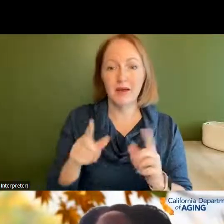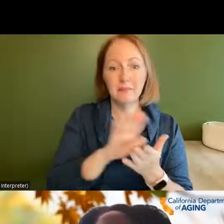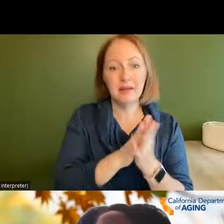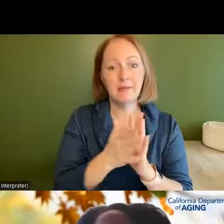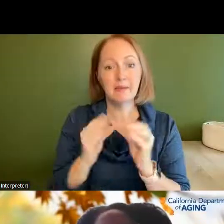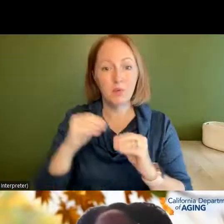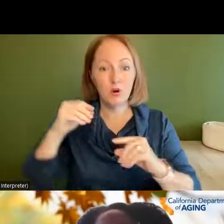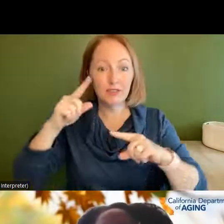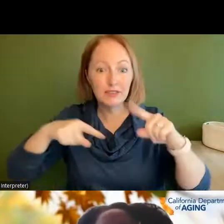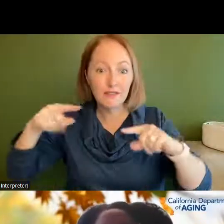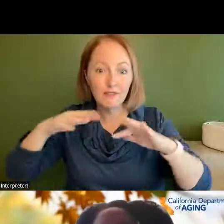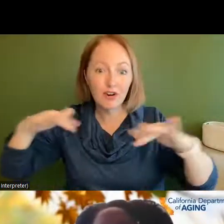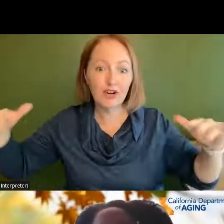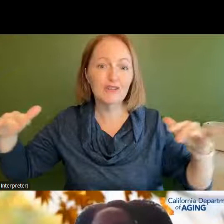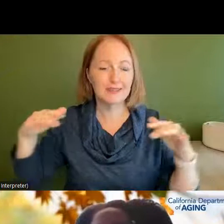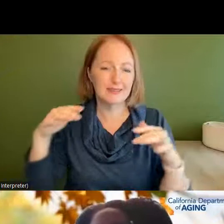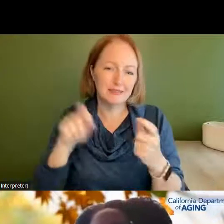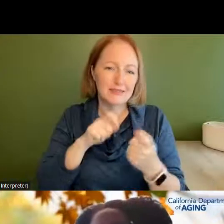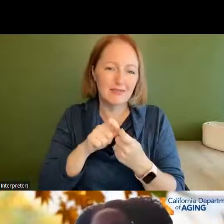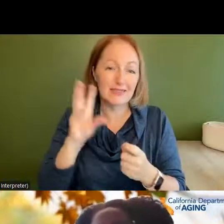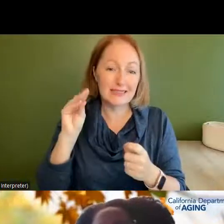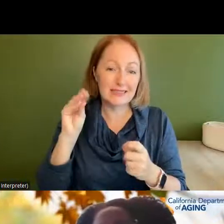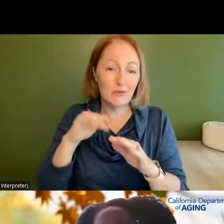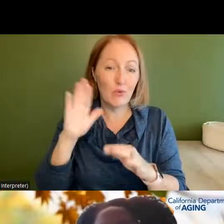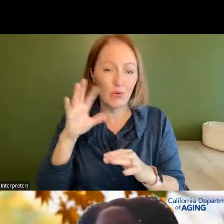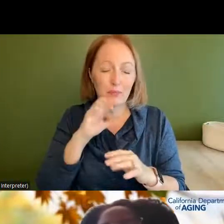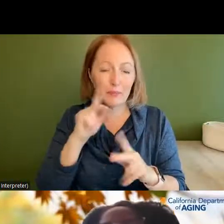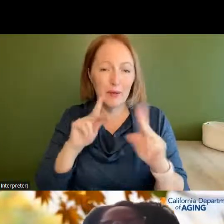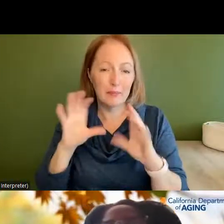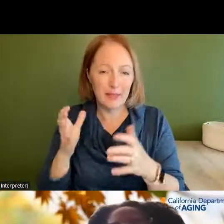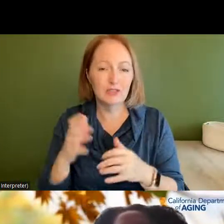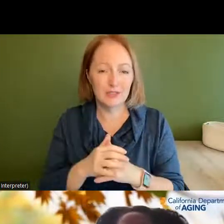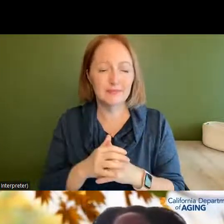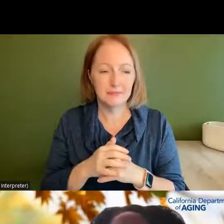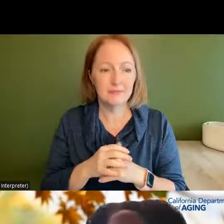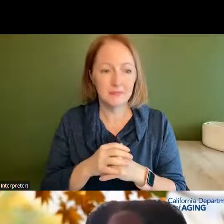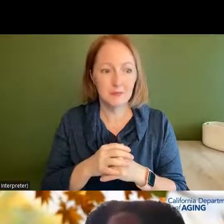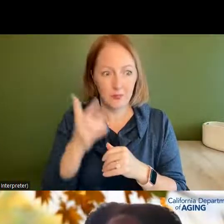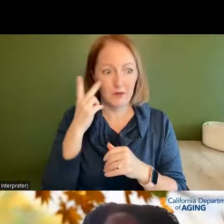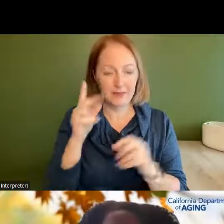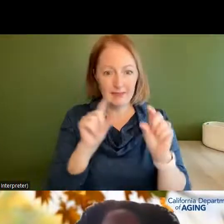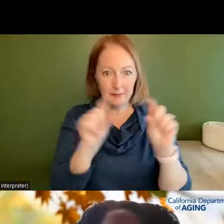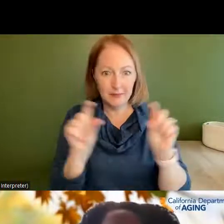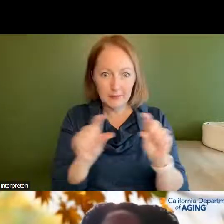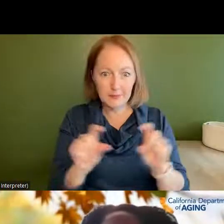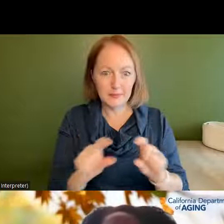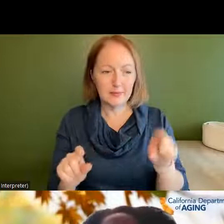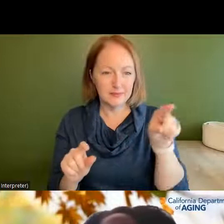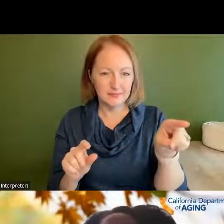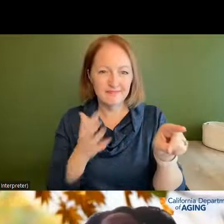becoming more diverse, specifically that 60 and older population. And you can see from